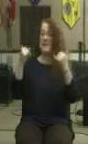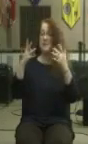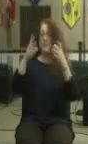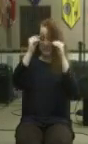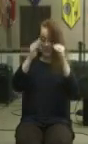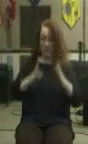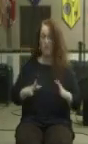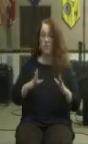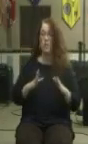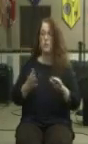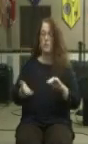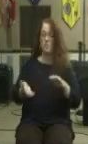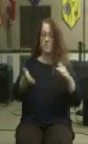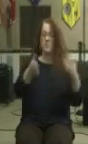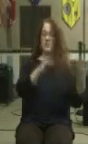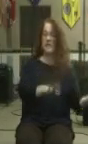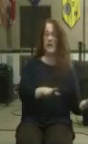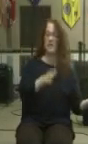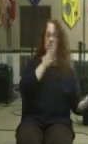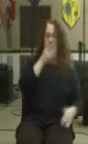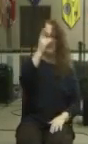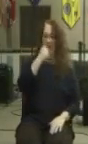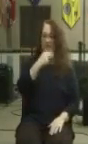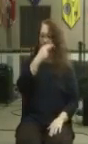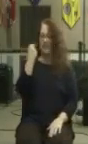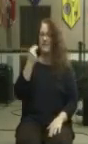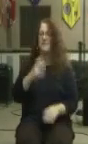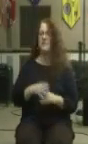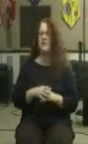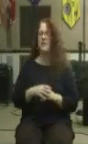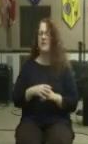My piano teacher, when she passed away, she was Catholic.